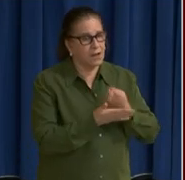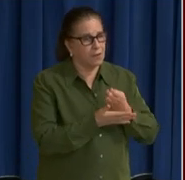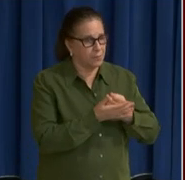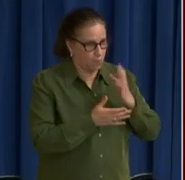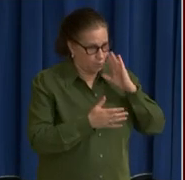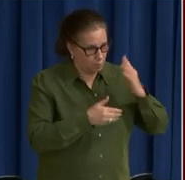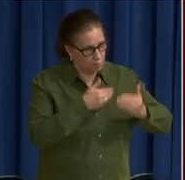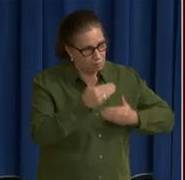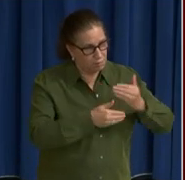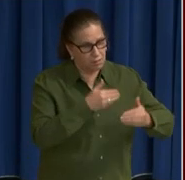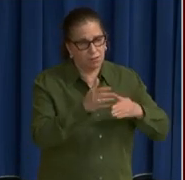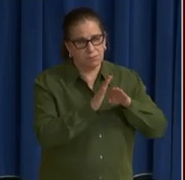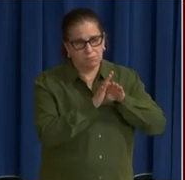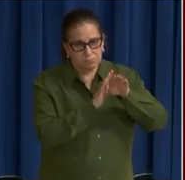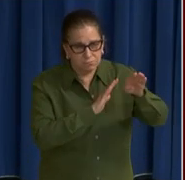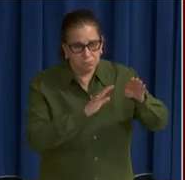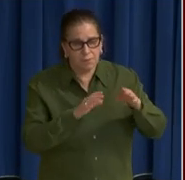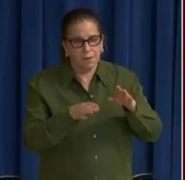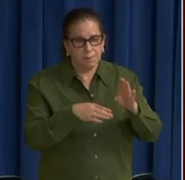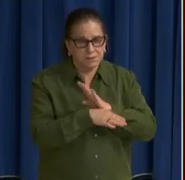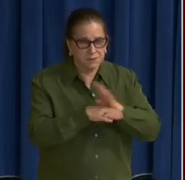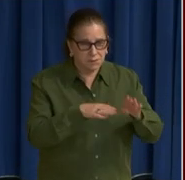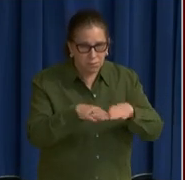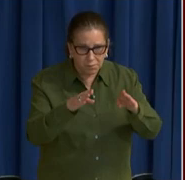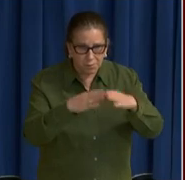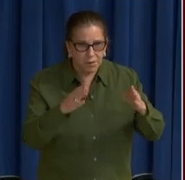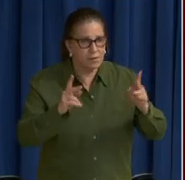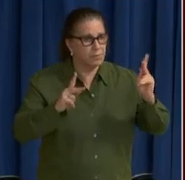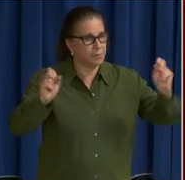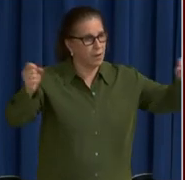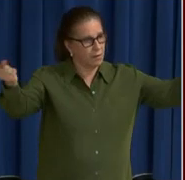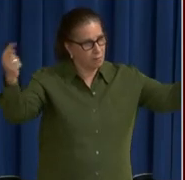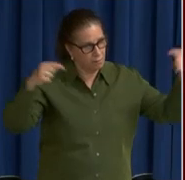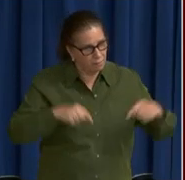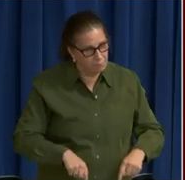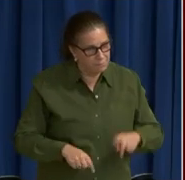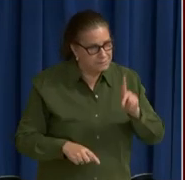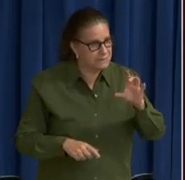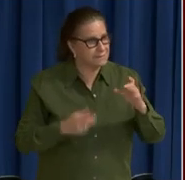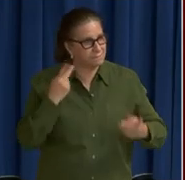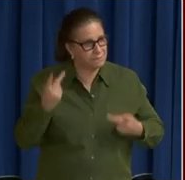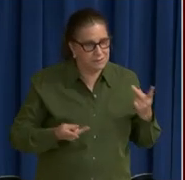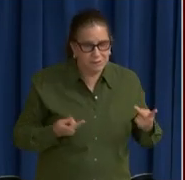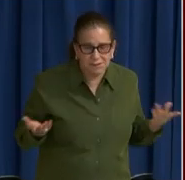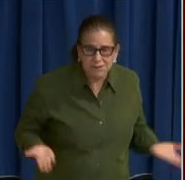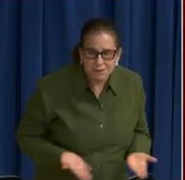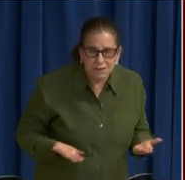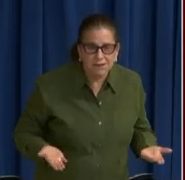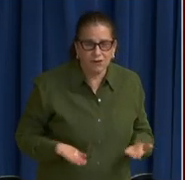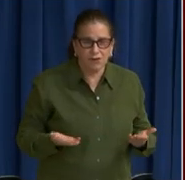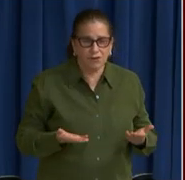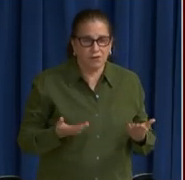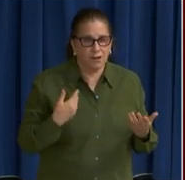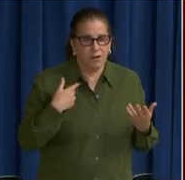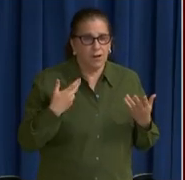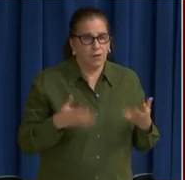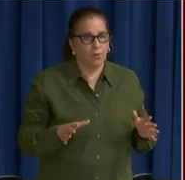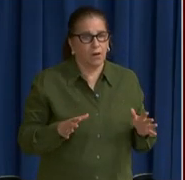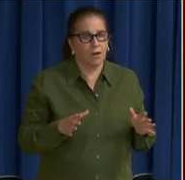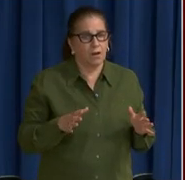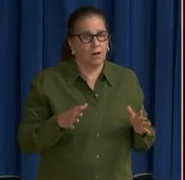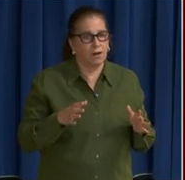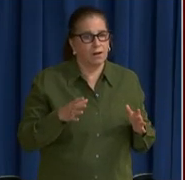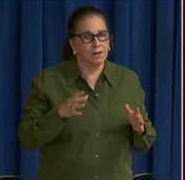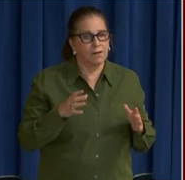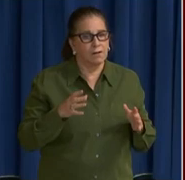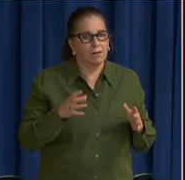downtown. And I think for us, we don't want to think about large entertainment venues where we know there's